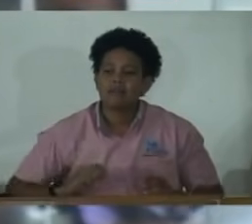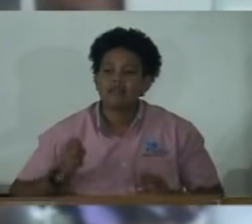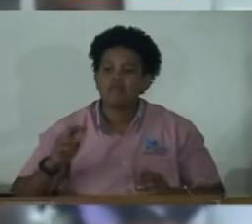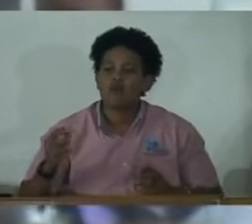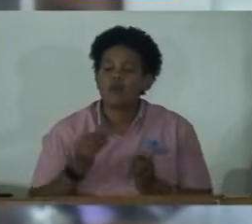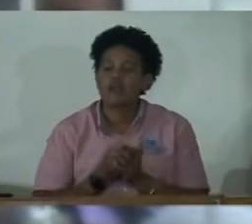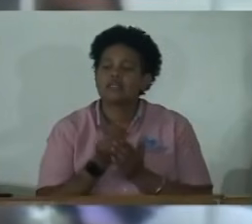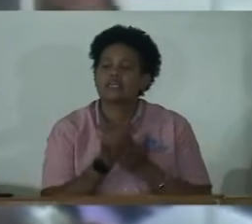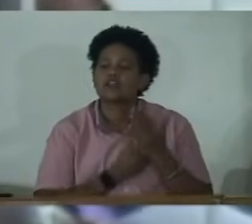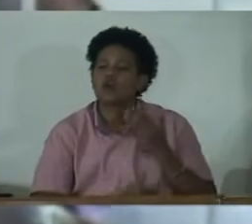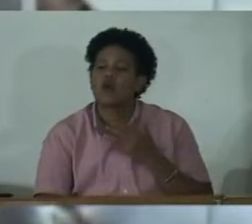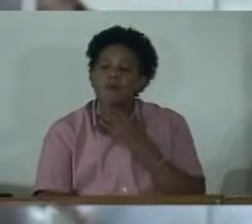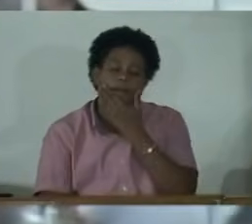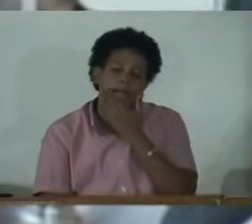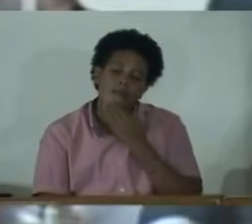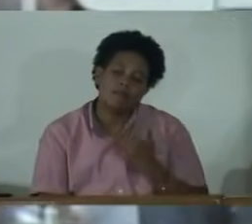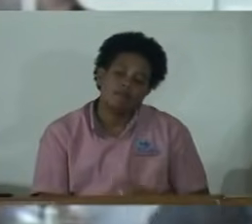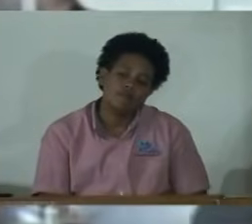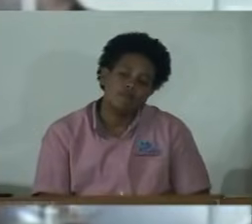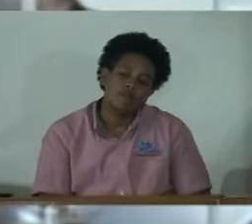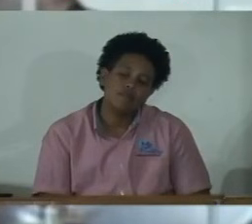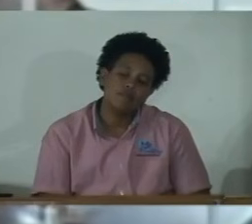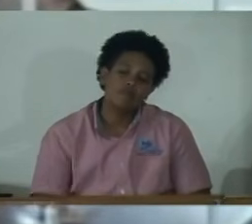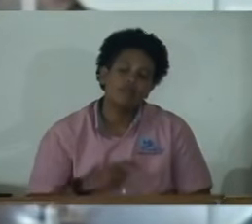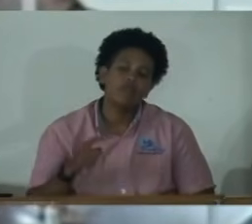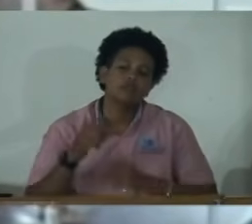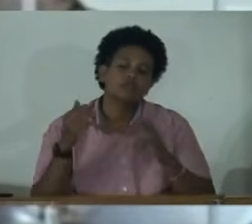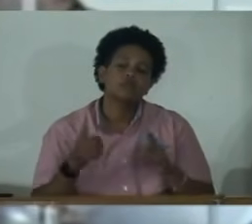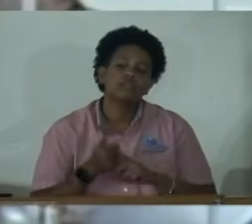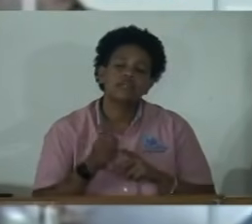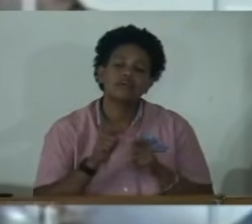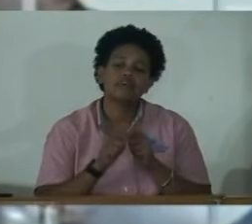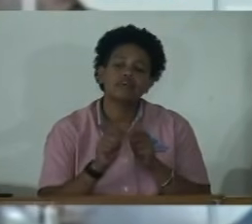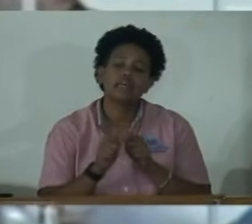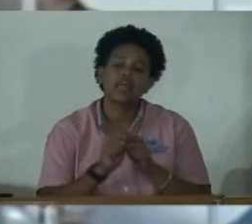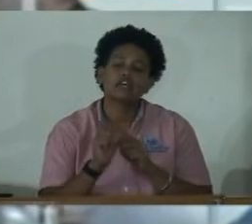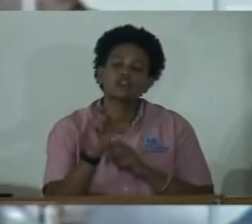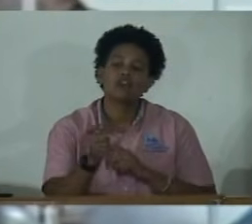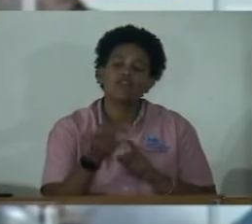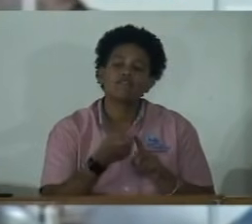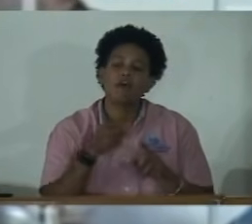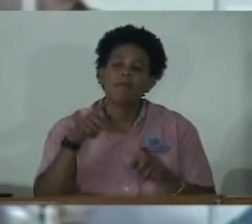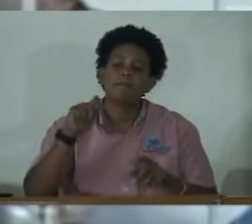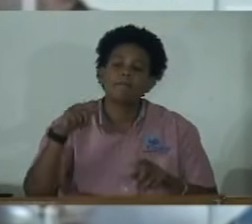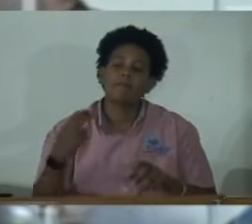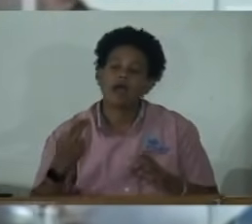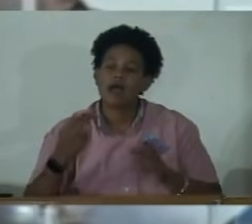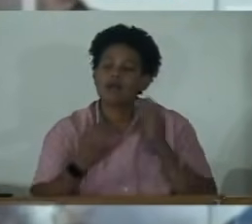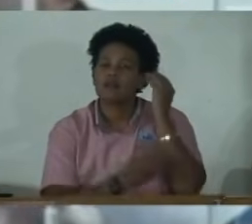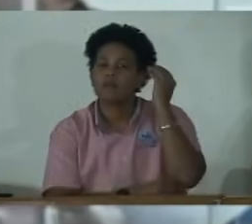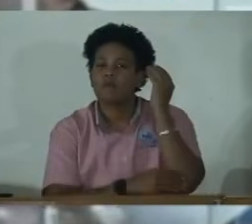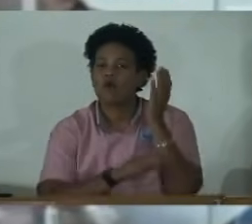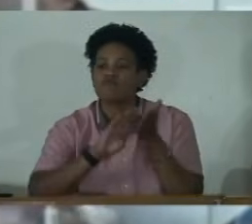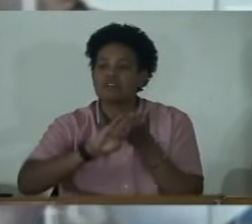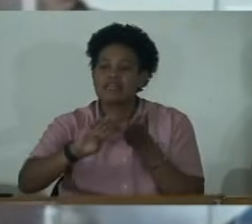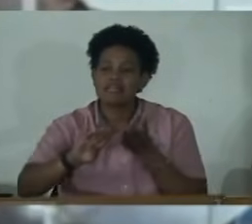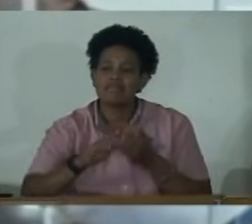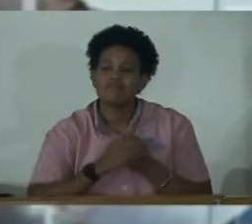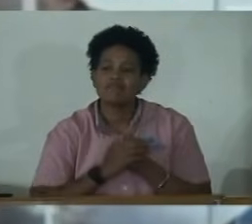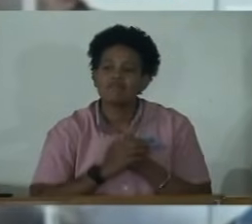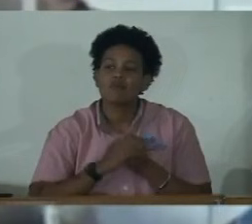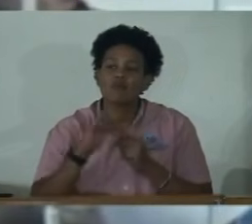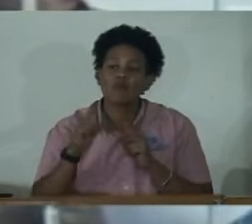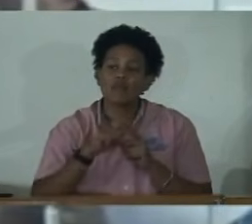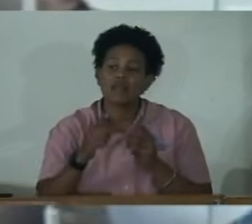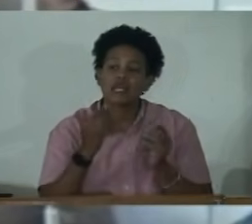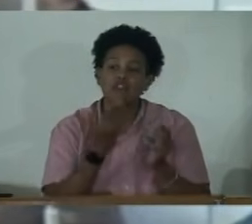income. These persons receiving cash grants from PATH, poor relief, when they